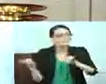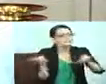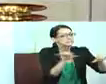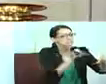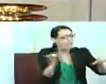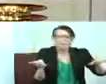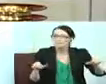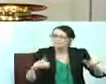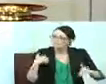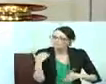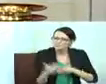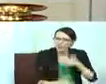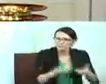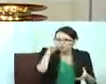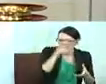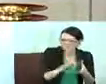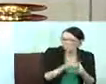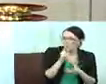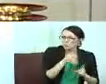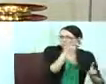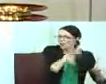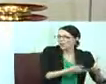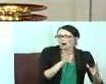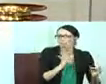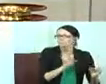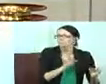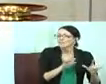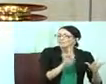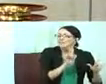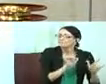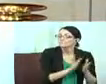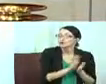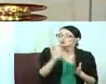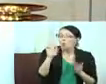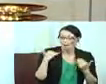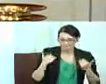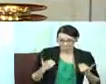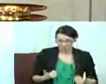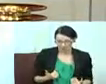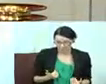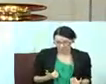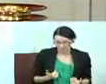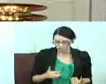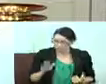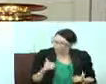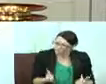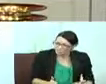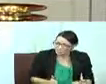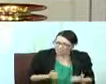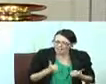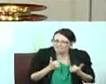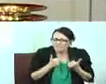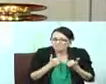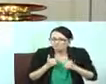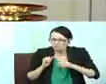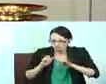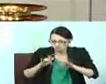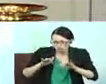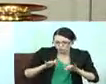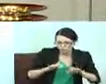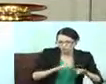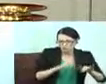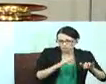them just as you are. May your body, may your living vine replenish